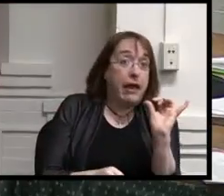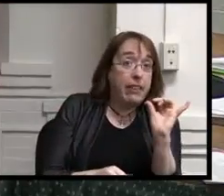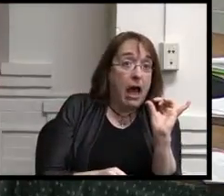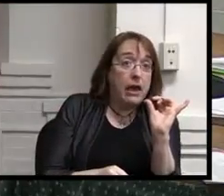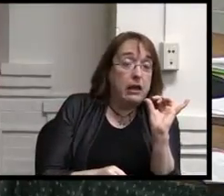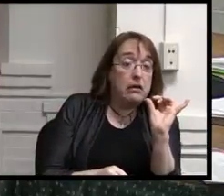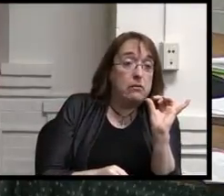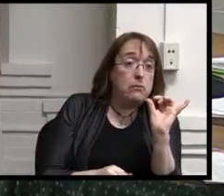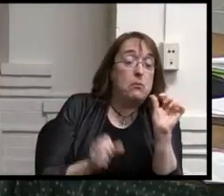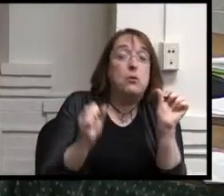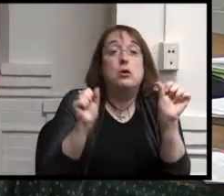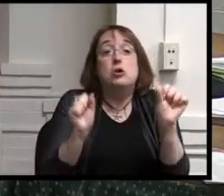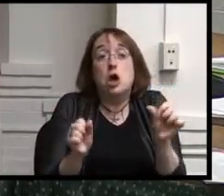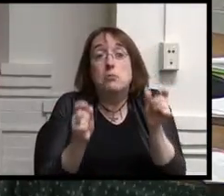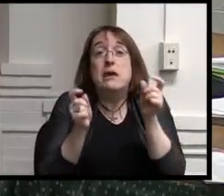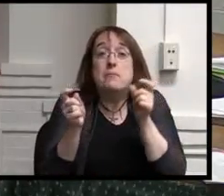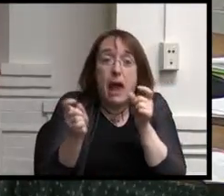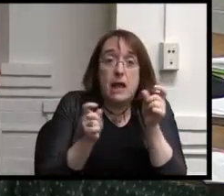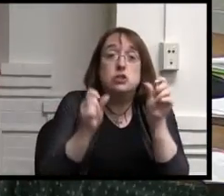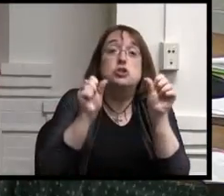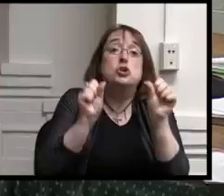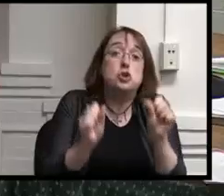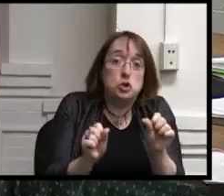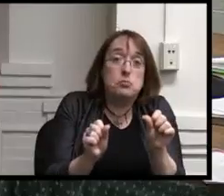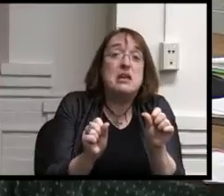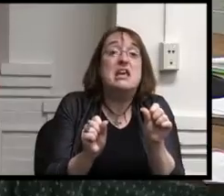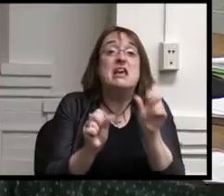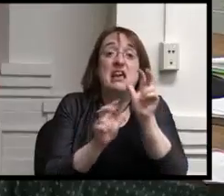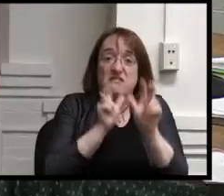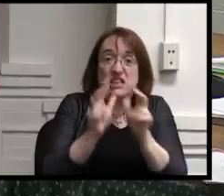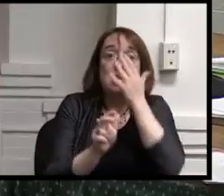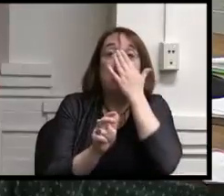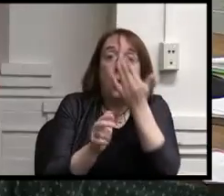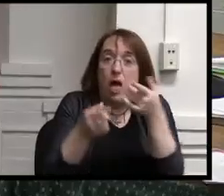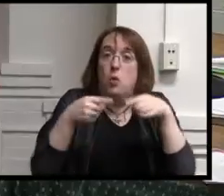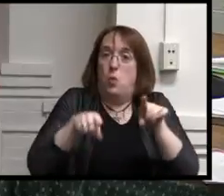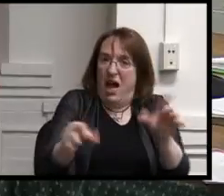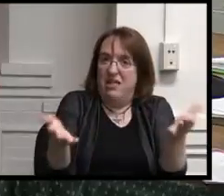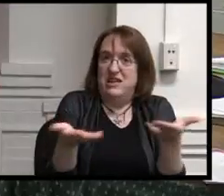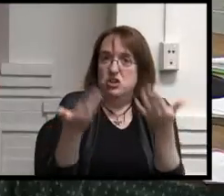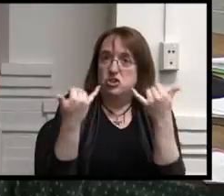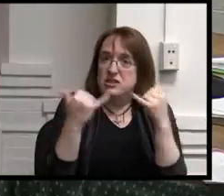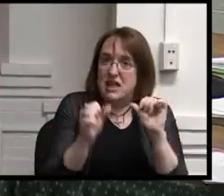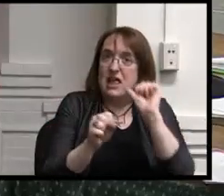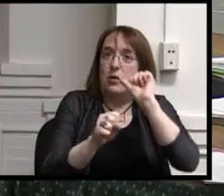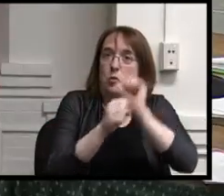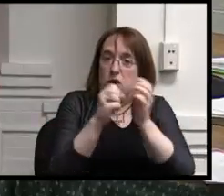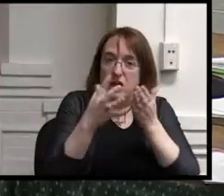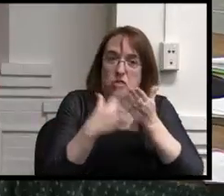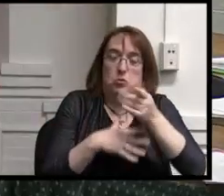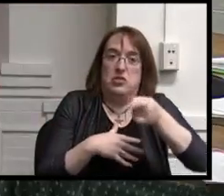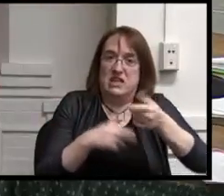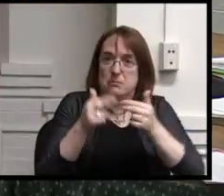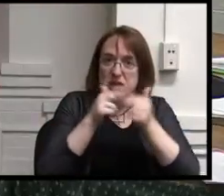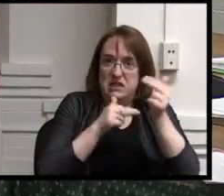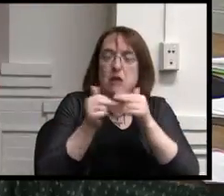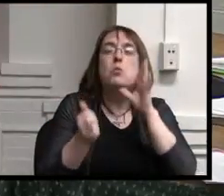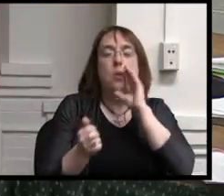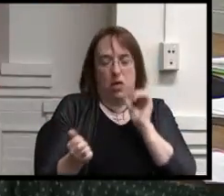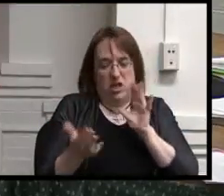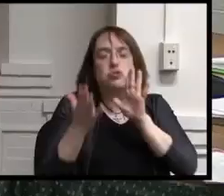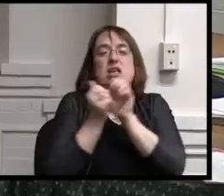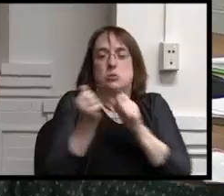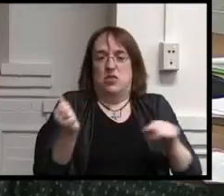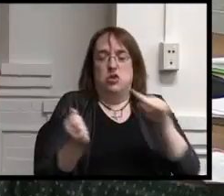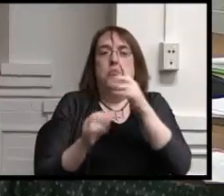it can be managed and limited and prudently invested while we're still working through the issues around this building, we'll come back and address that with you